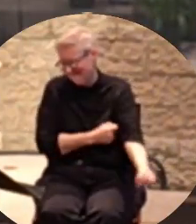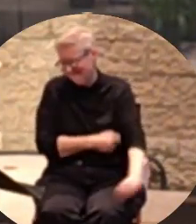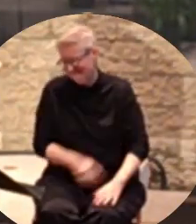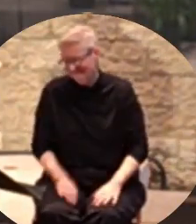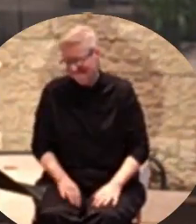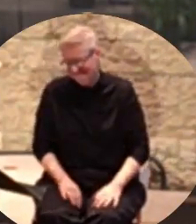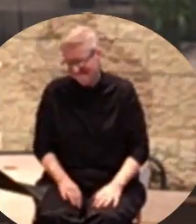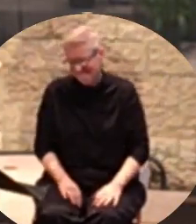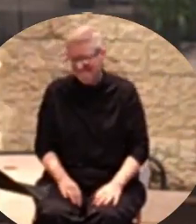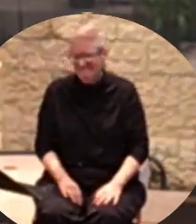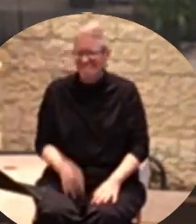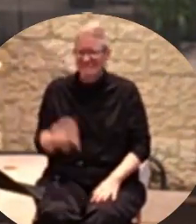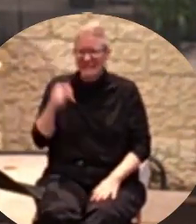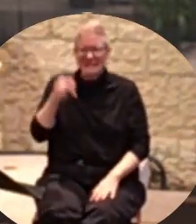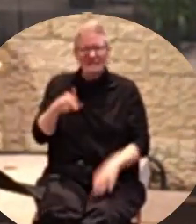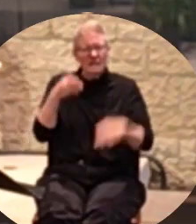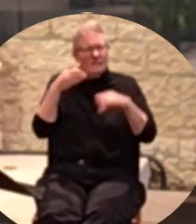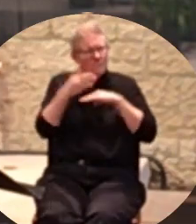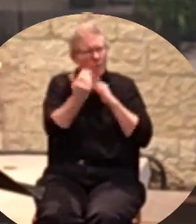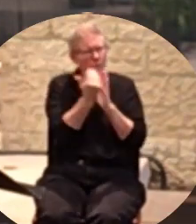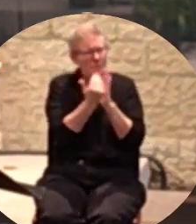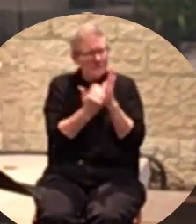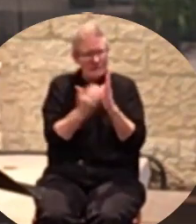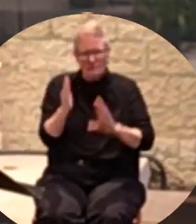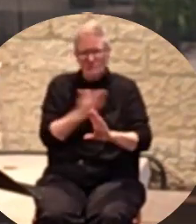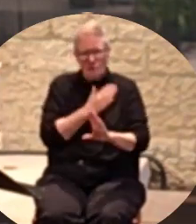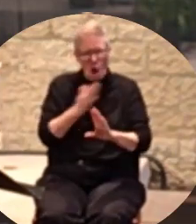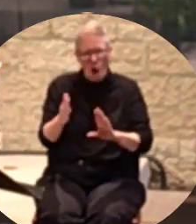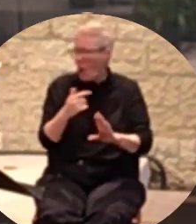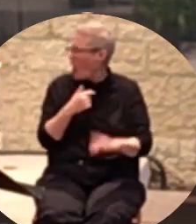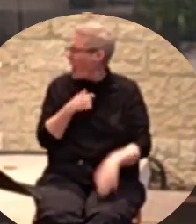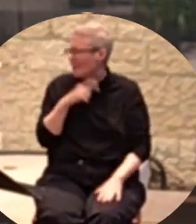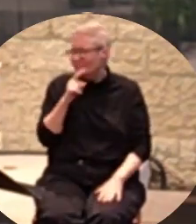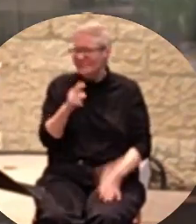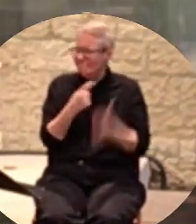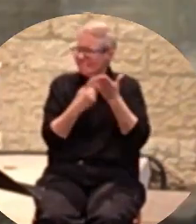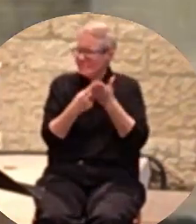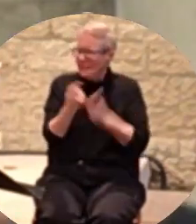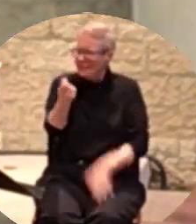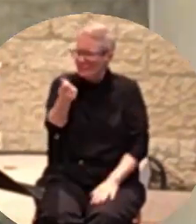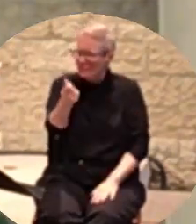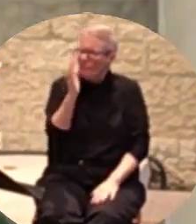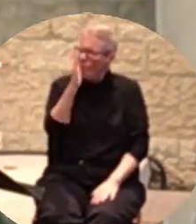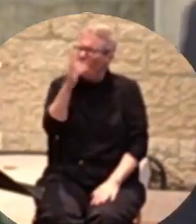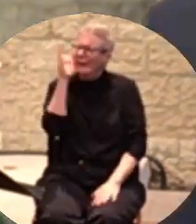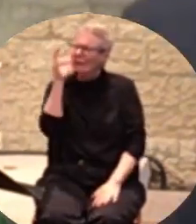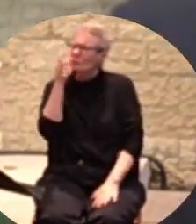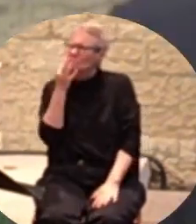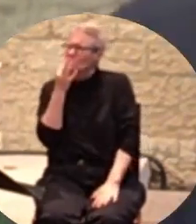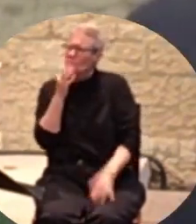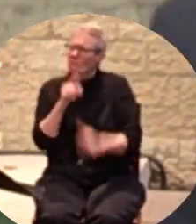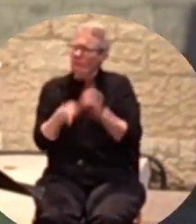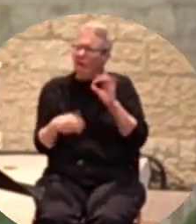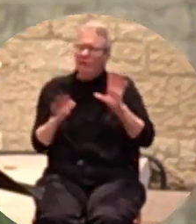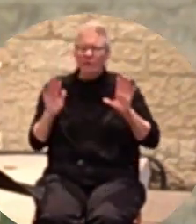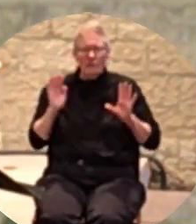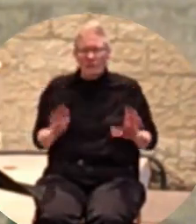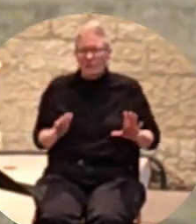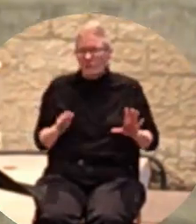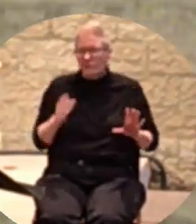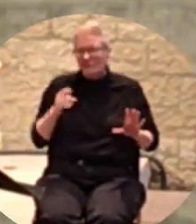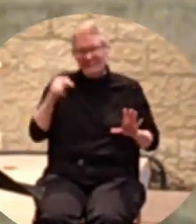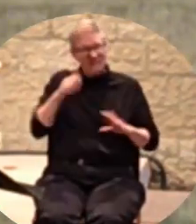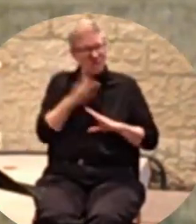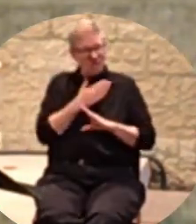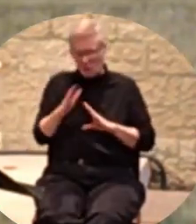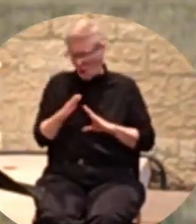This post-lesson song, I've got to talk about just a little bit. You'll hear it in just a few minutes. But I had heard